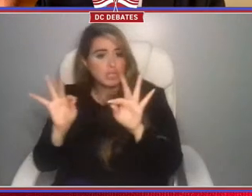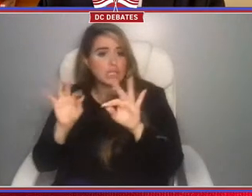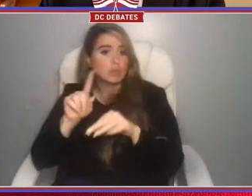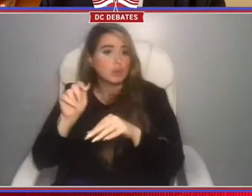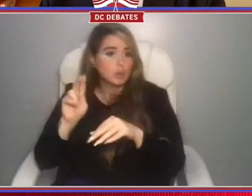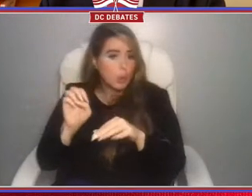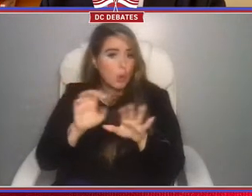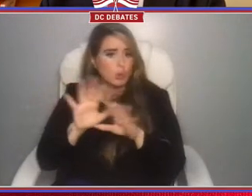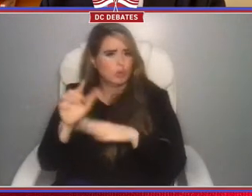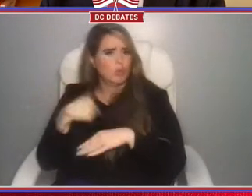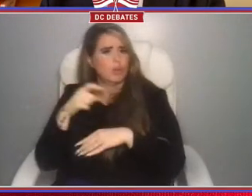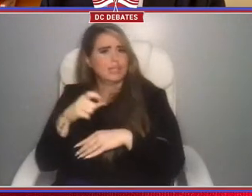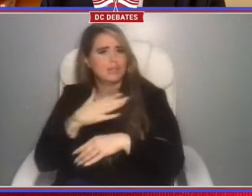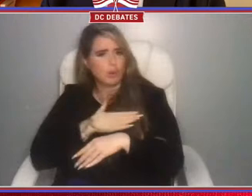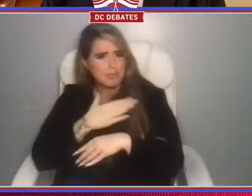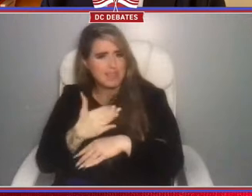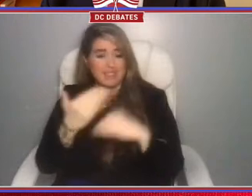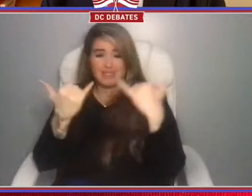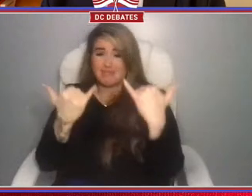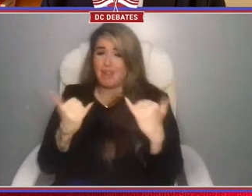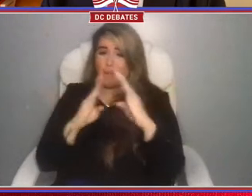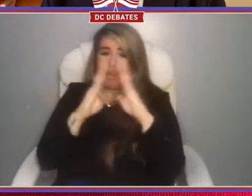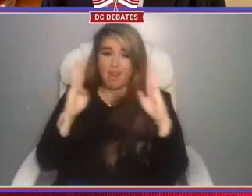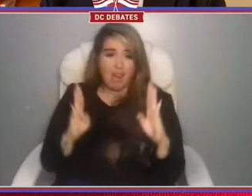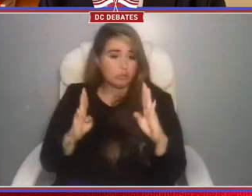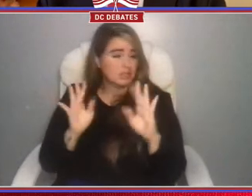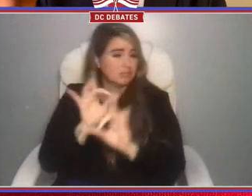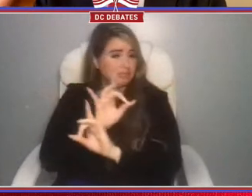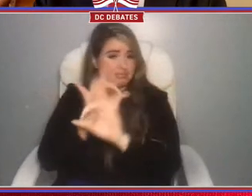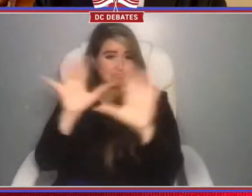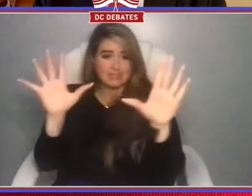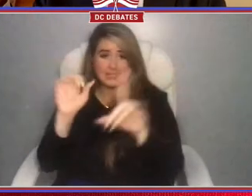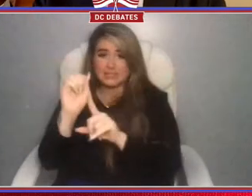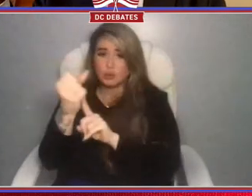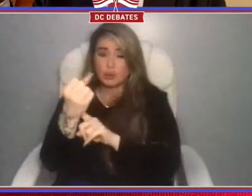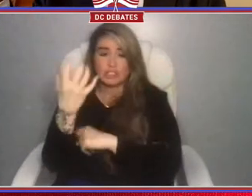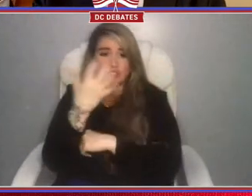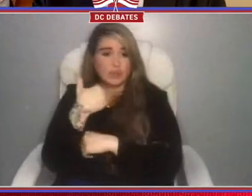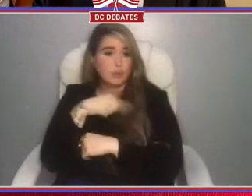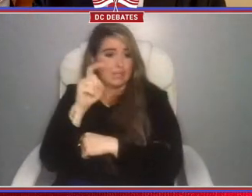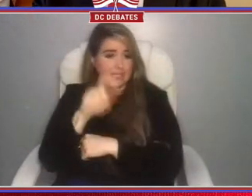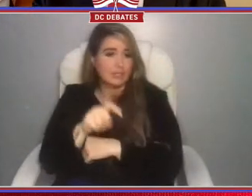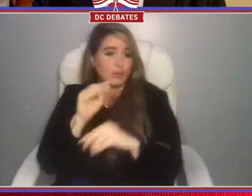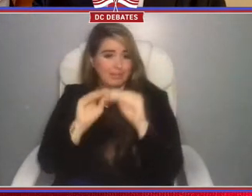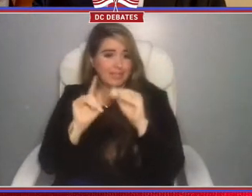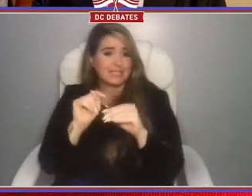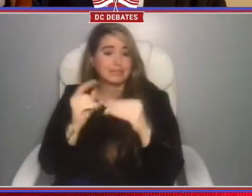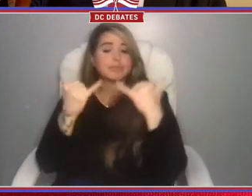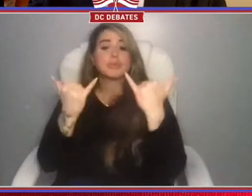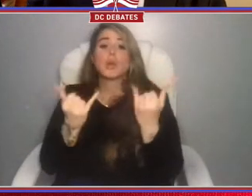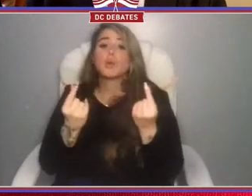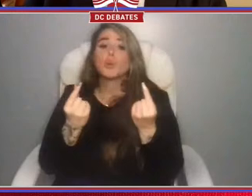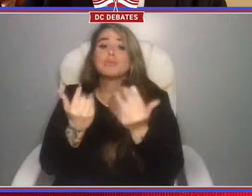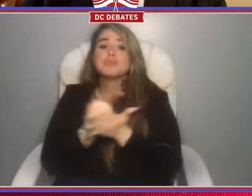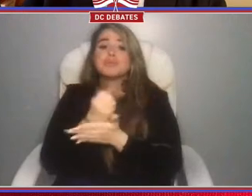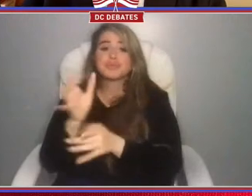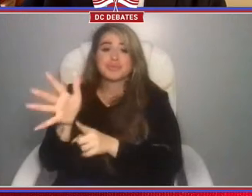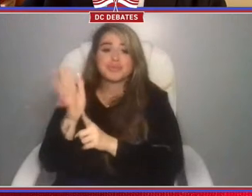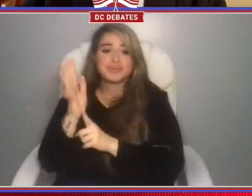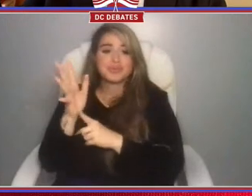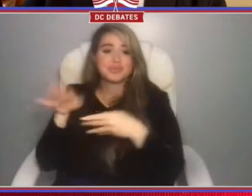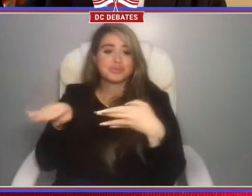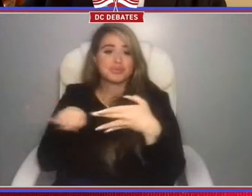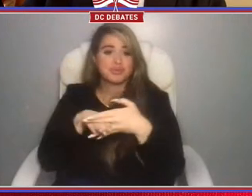we are in a housing crisis and do something about it. All right, that's time. Thank you. We are going to have to take a 5-minute break. I was